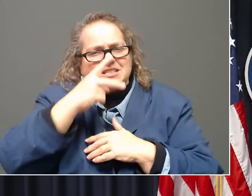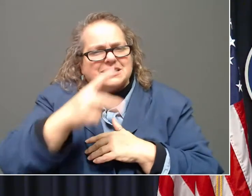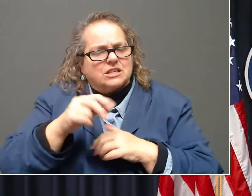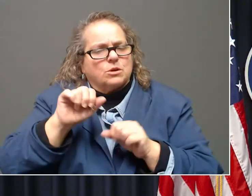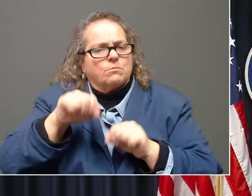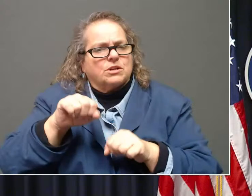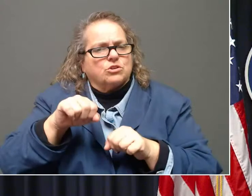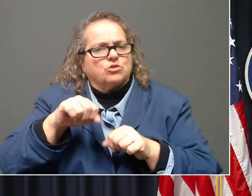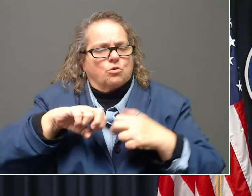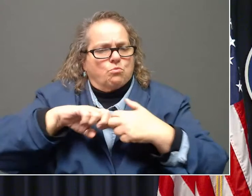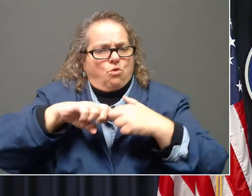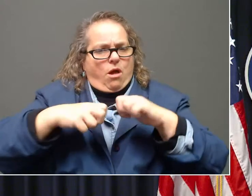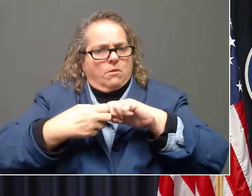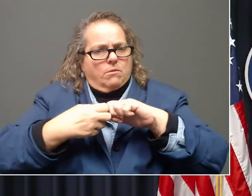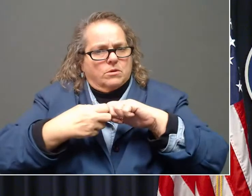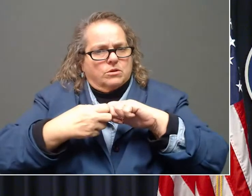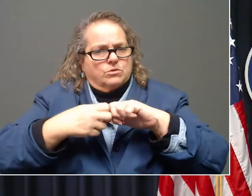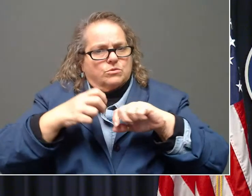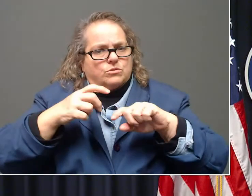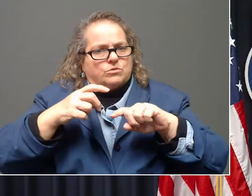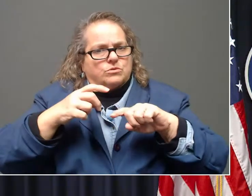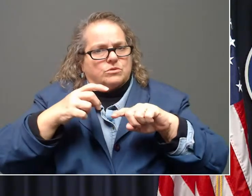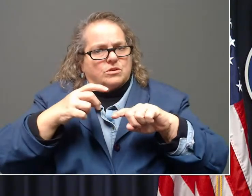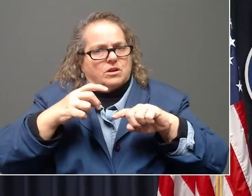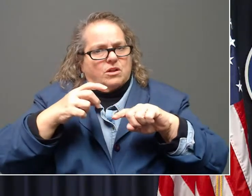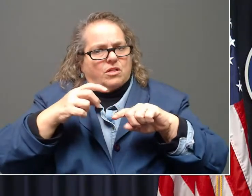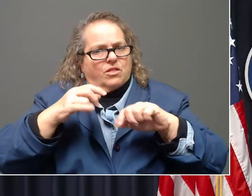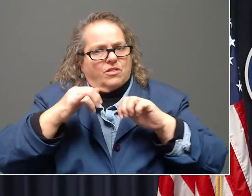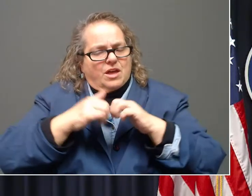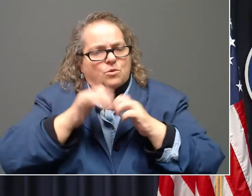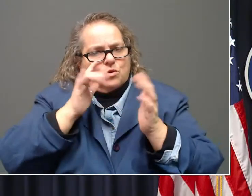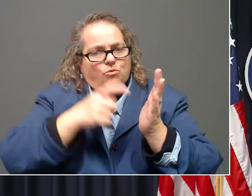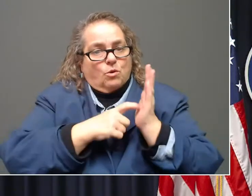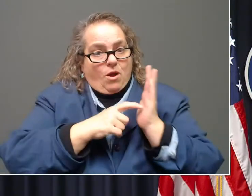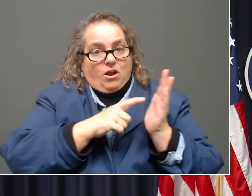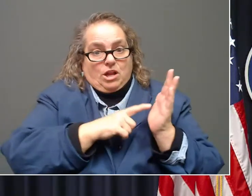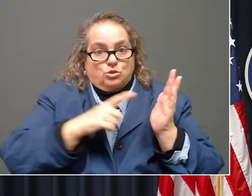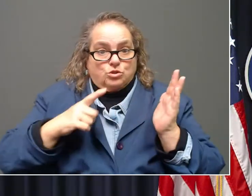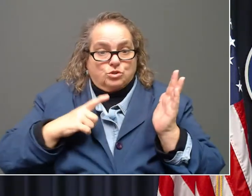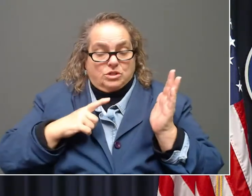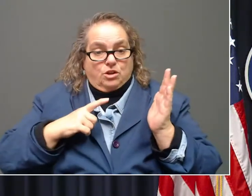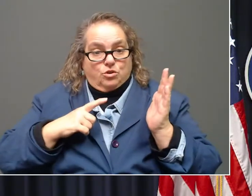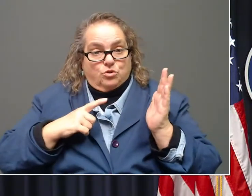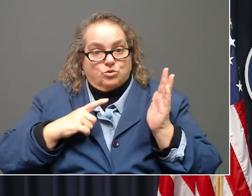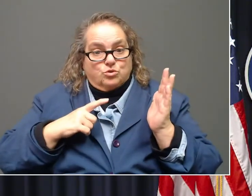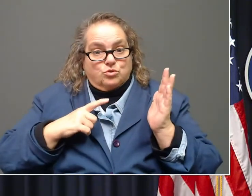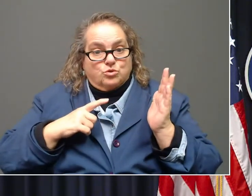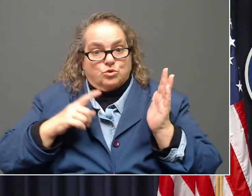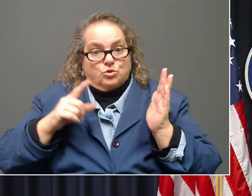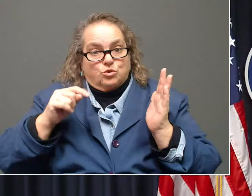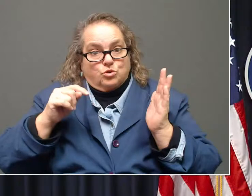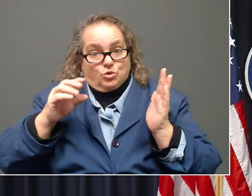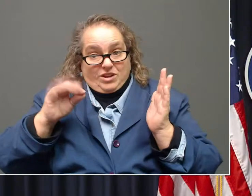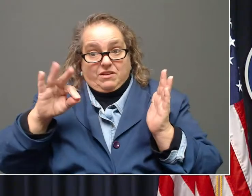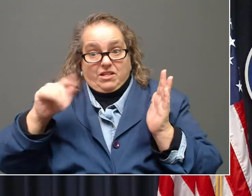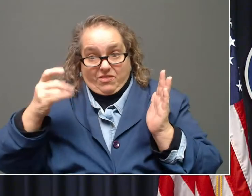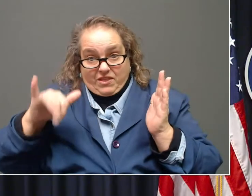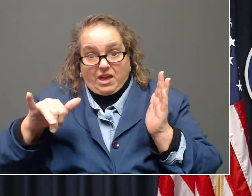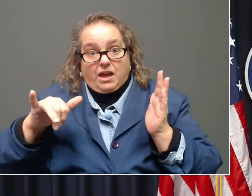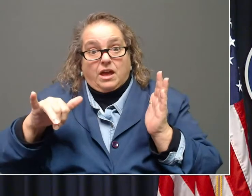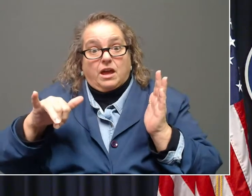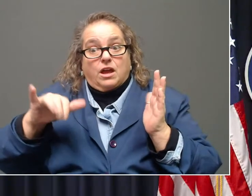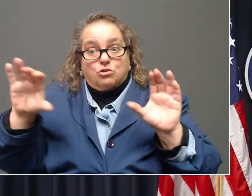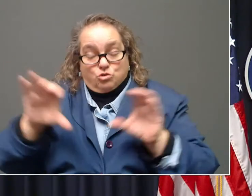Hello, Governor. This is something that you've touched on quite a bit, really for a while now. So I just wanted to get your thoughts on it